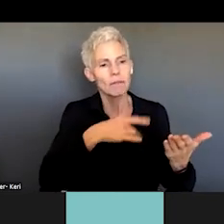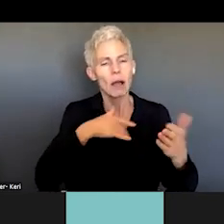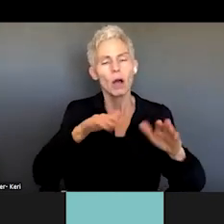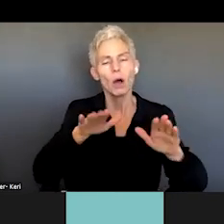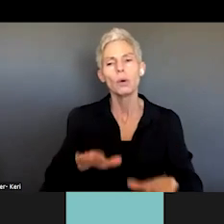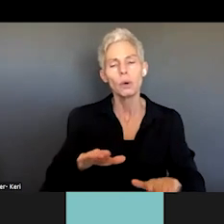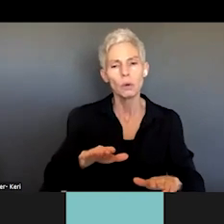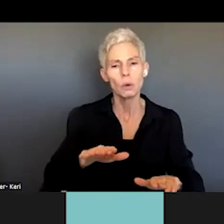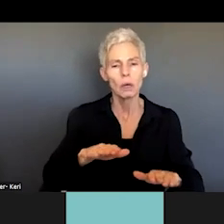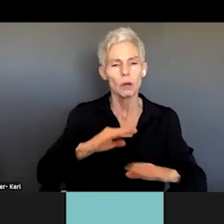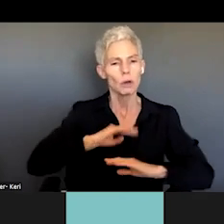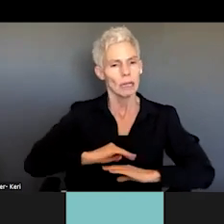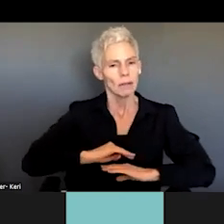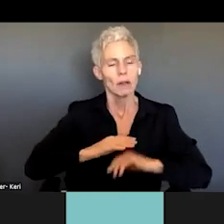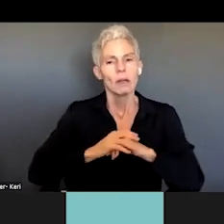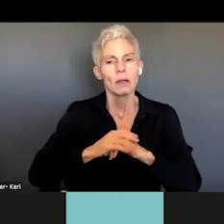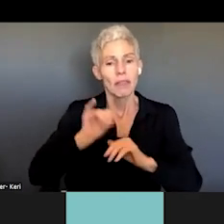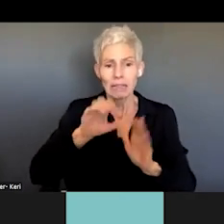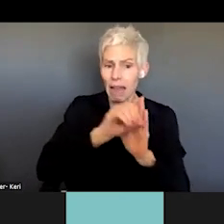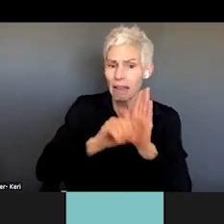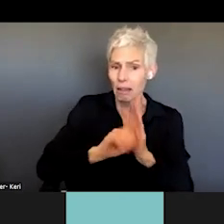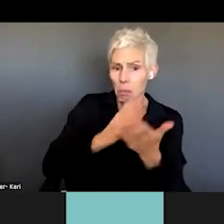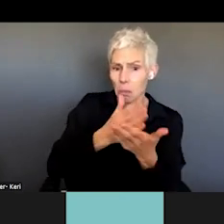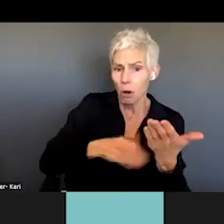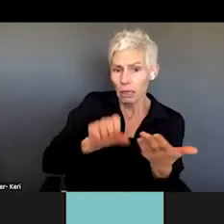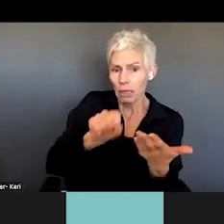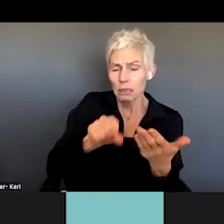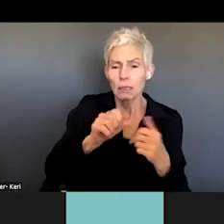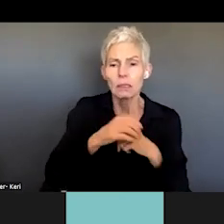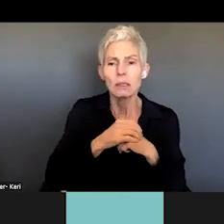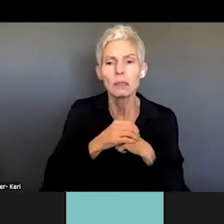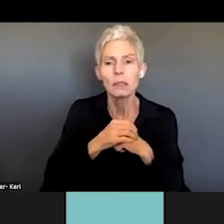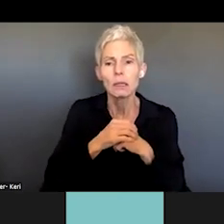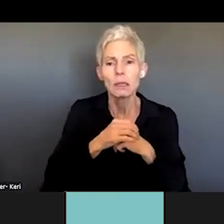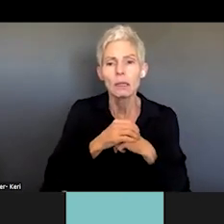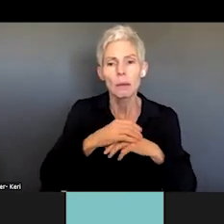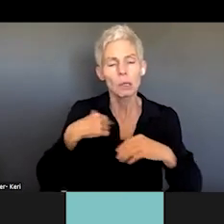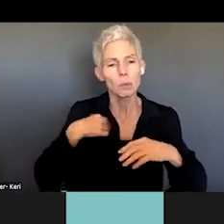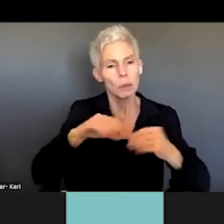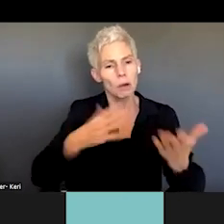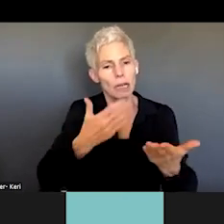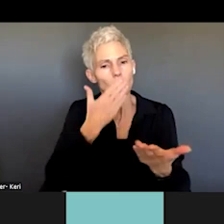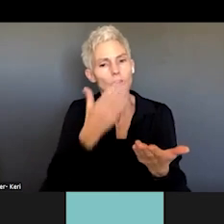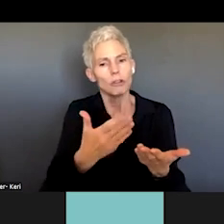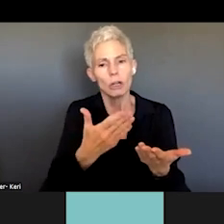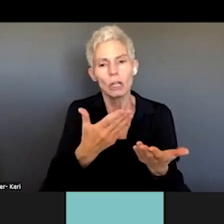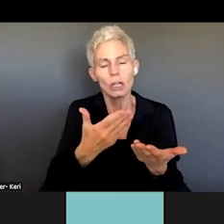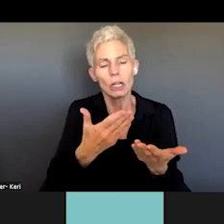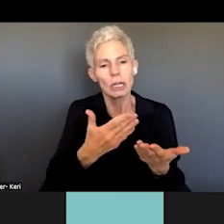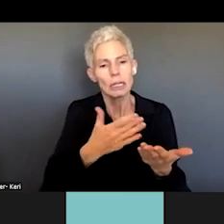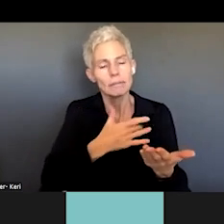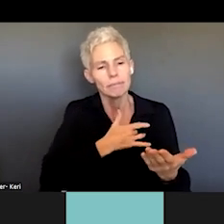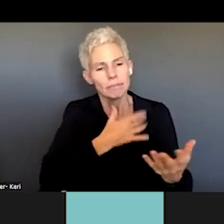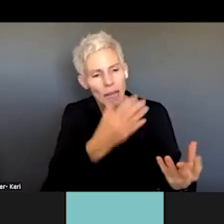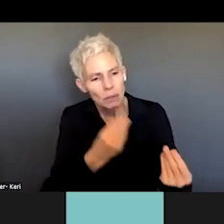And I would argue that's ethical. That is providing a good deal of empathy for the